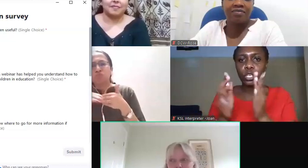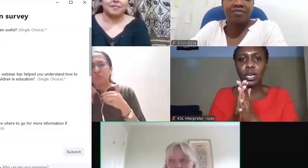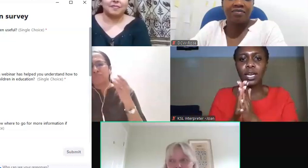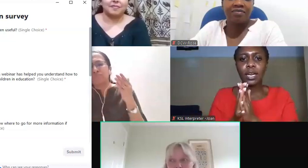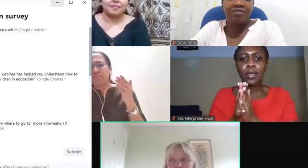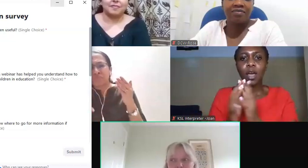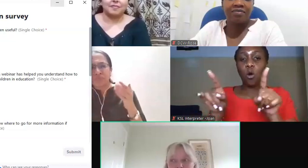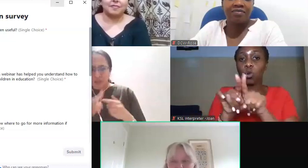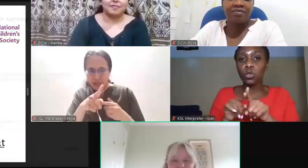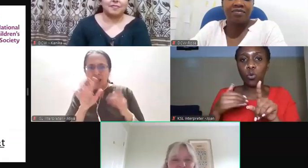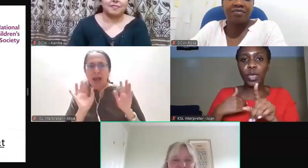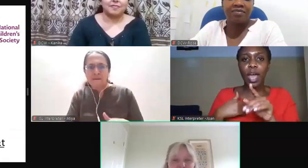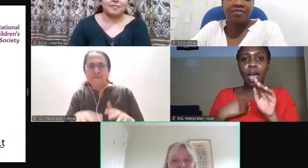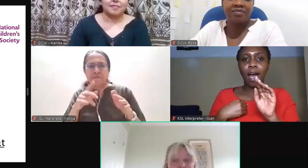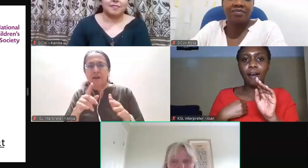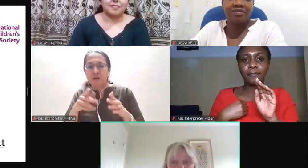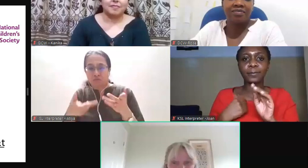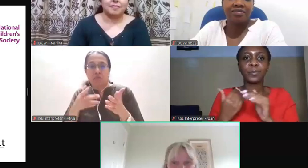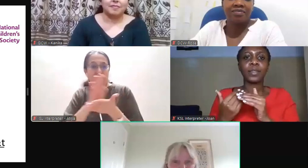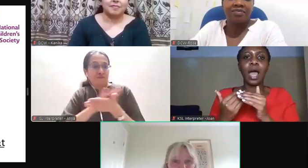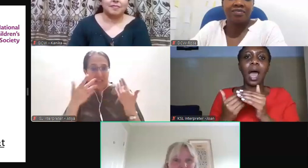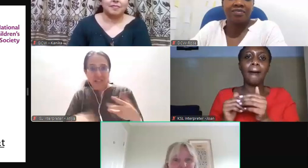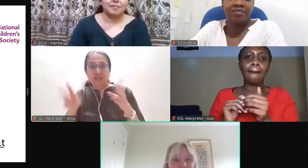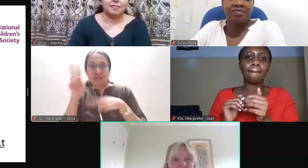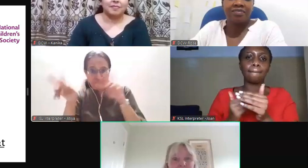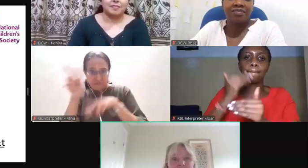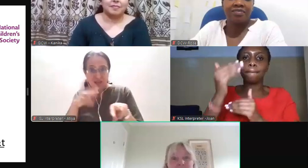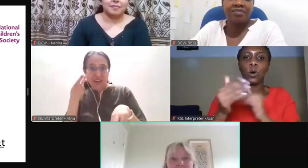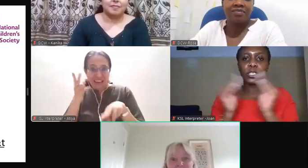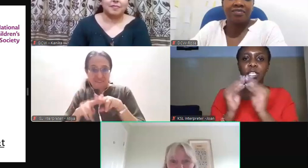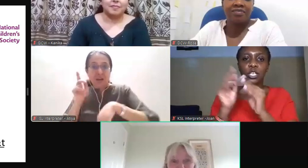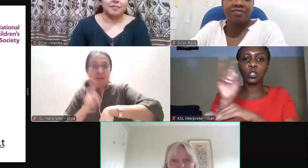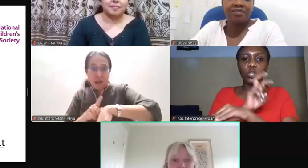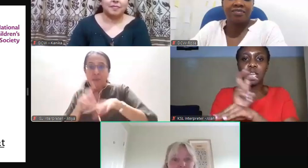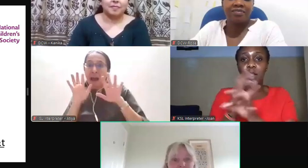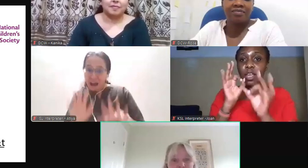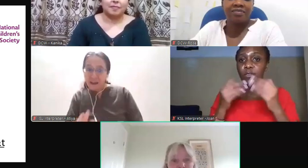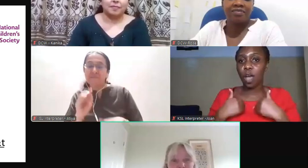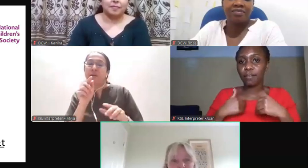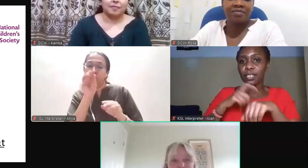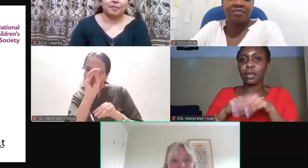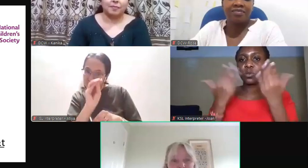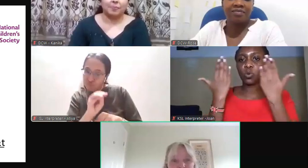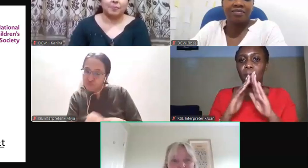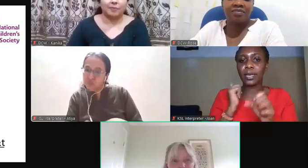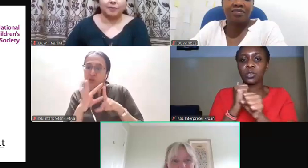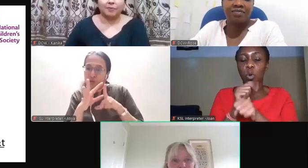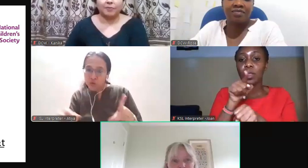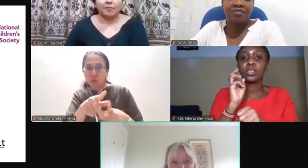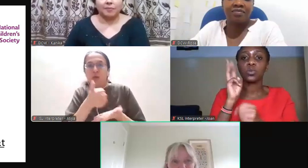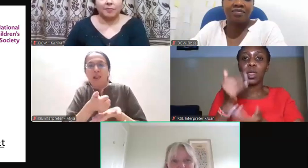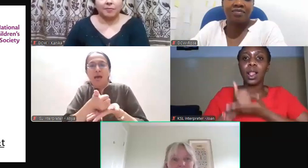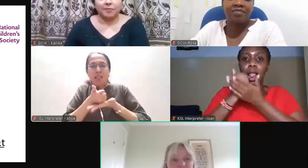There is also a post-session survey, which if you have time to complete, please do, as in this will really help